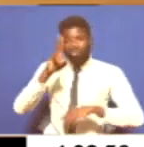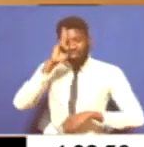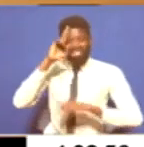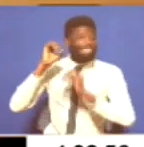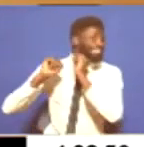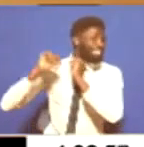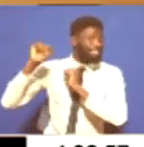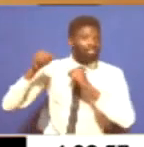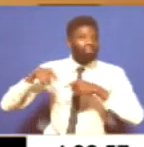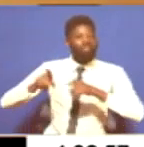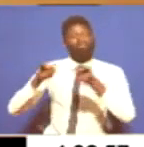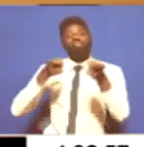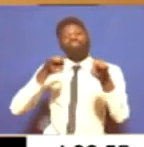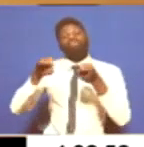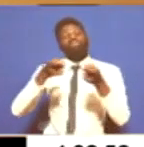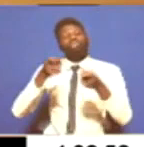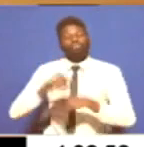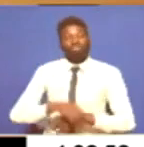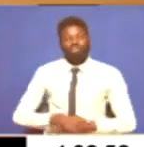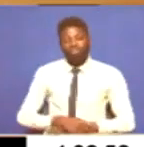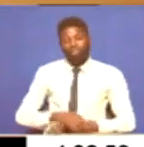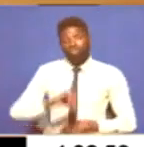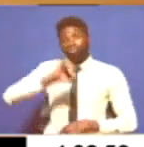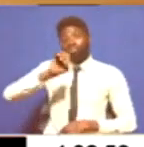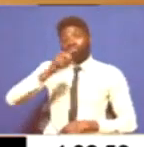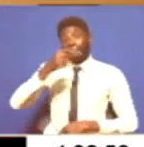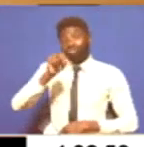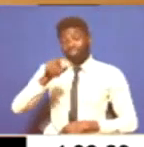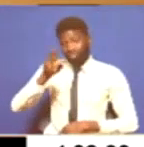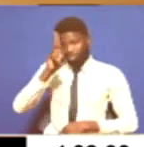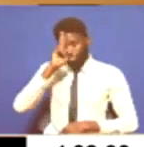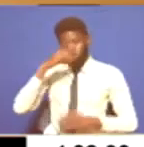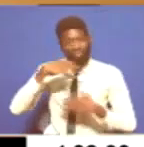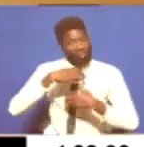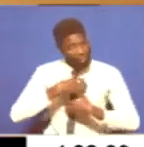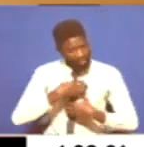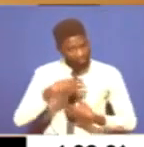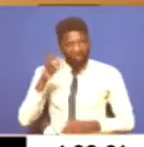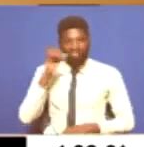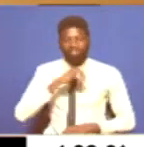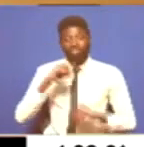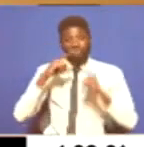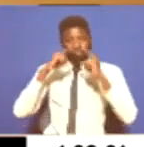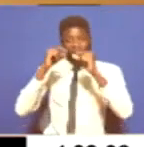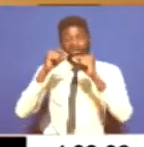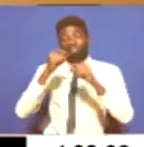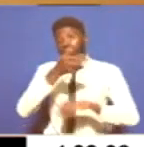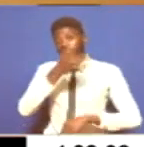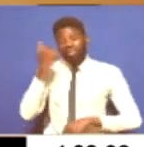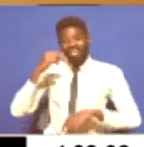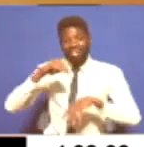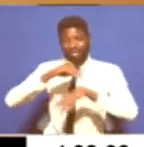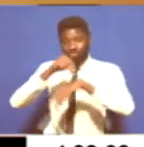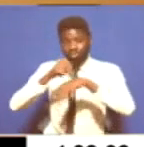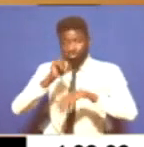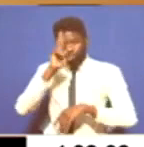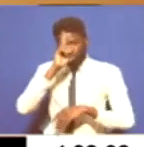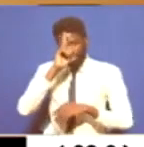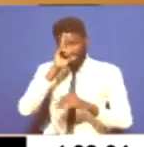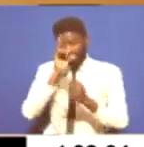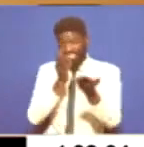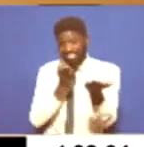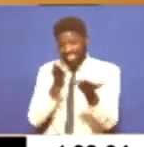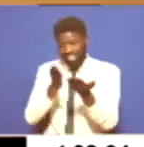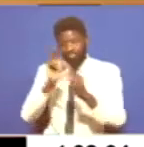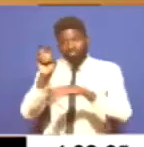John Areli, a retired police officer, said there was need for the National Police Service to monitor officers on a regular basis in